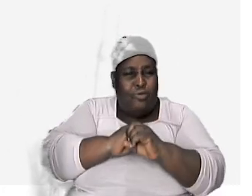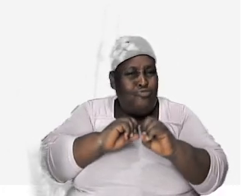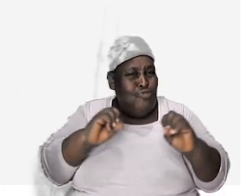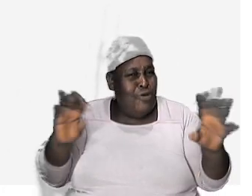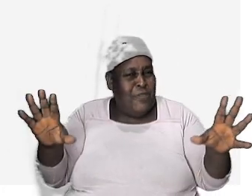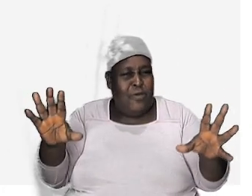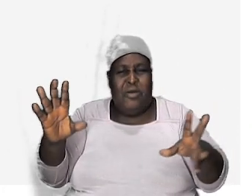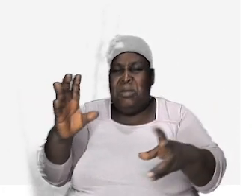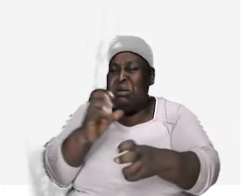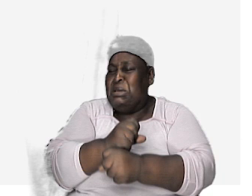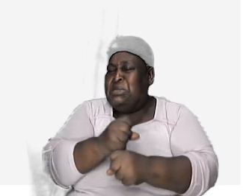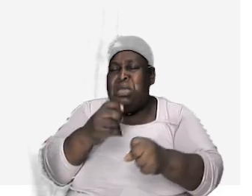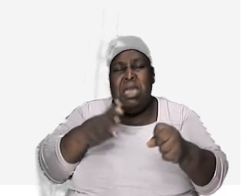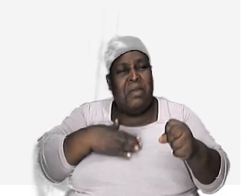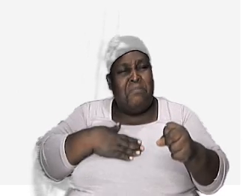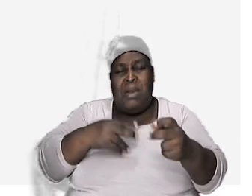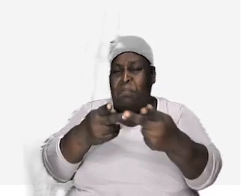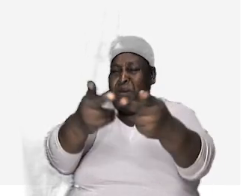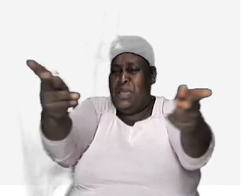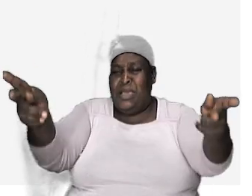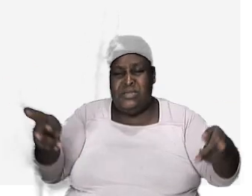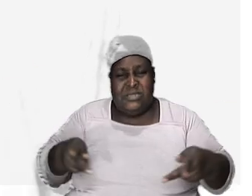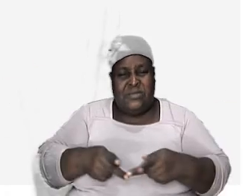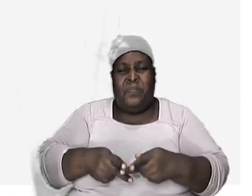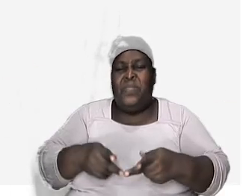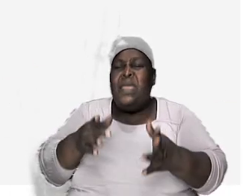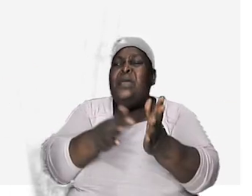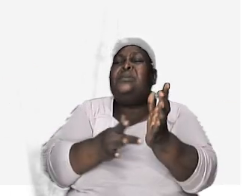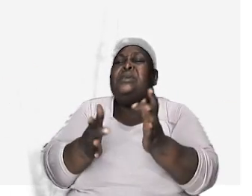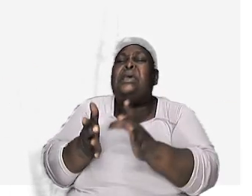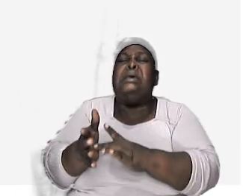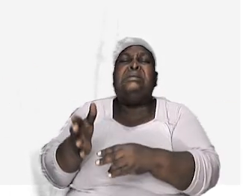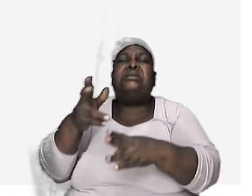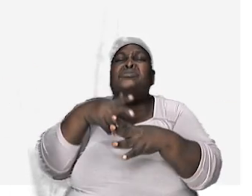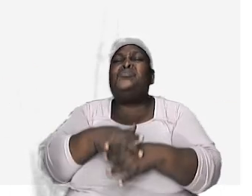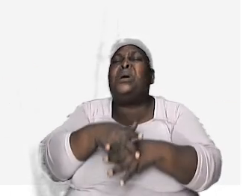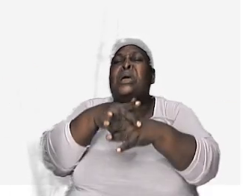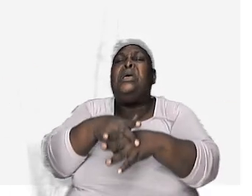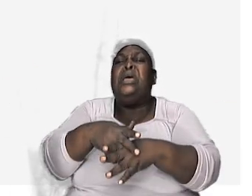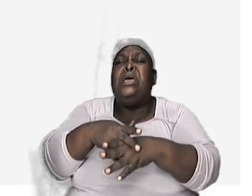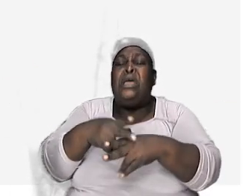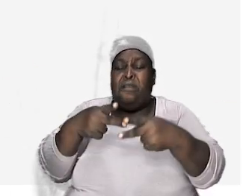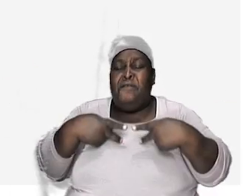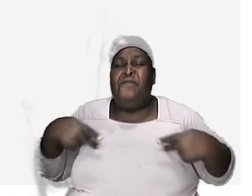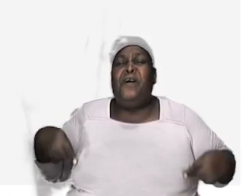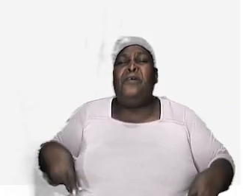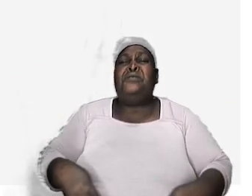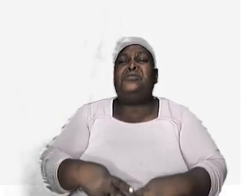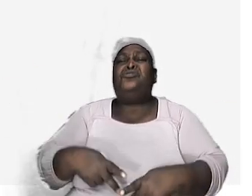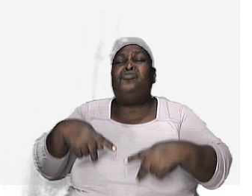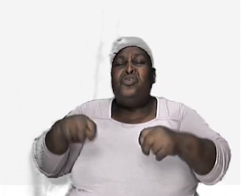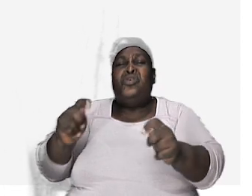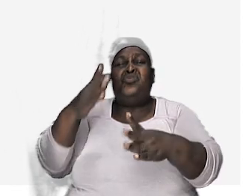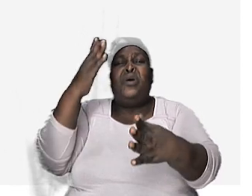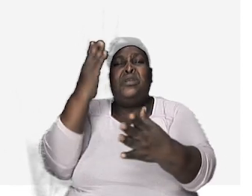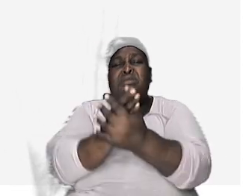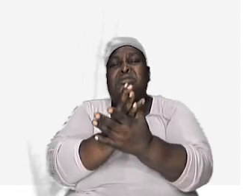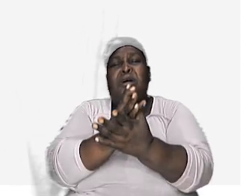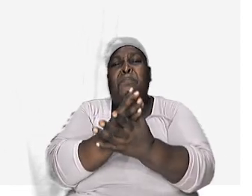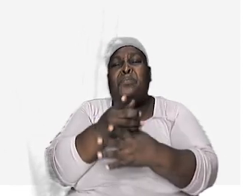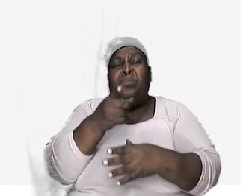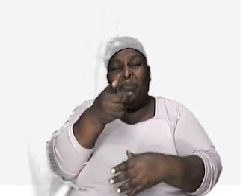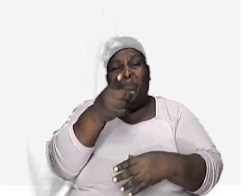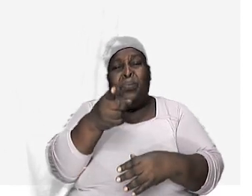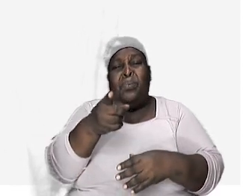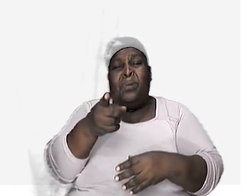going to take my place. I mean, Jesus is riding in. The Pharisees are trying to stop you. Amen. Your situation is trying to stop you.